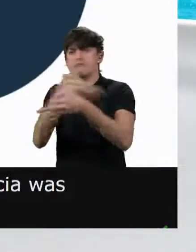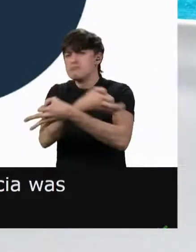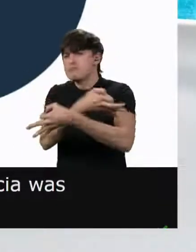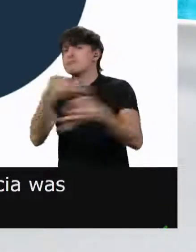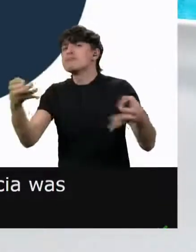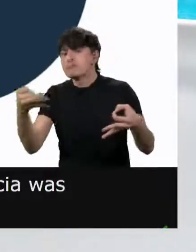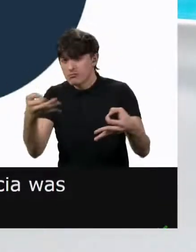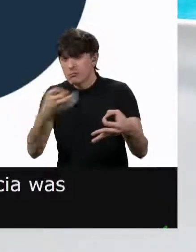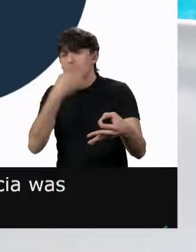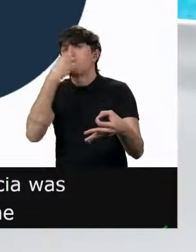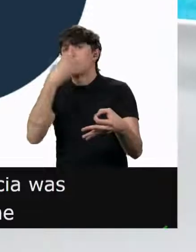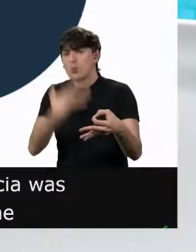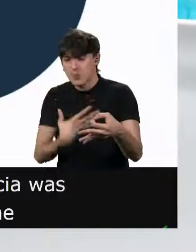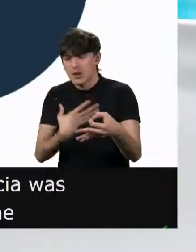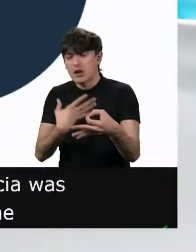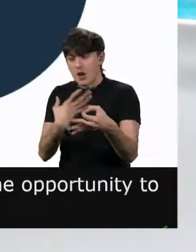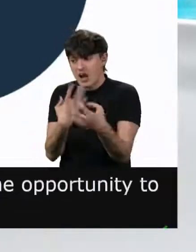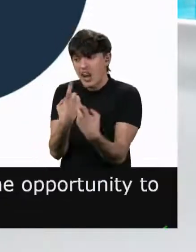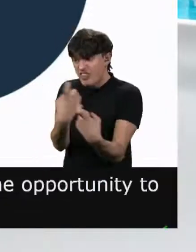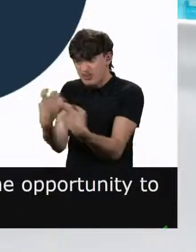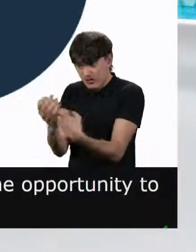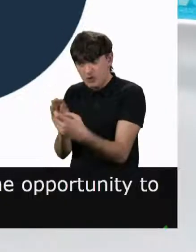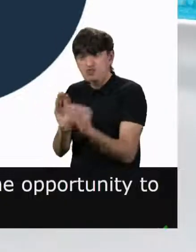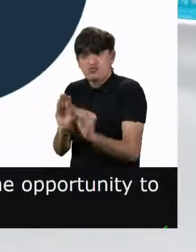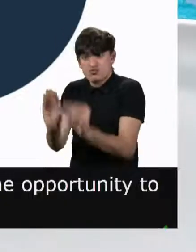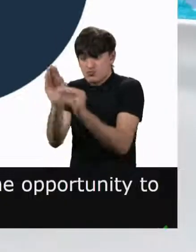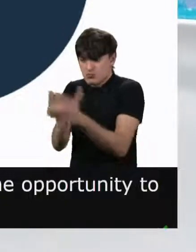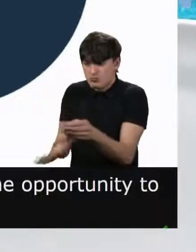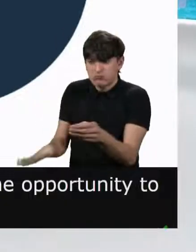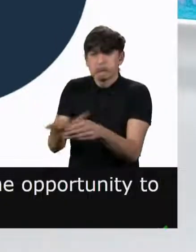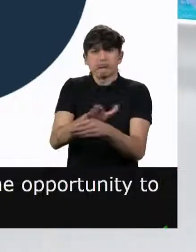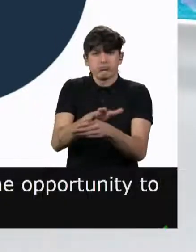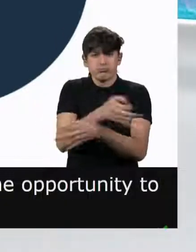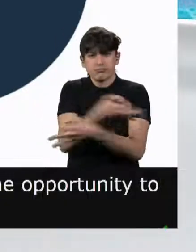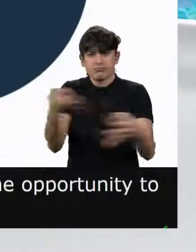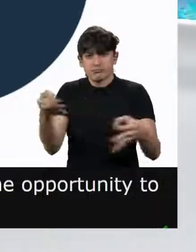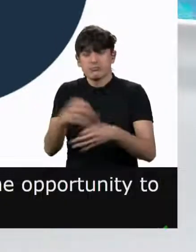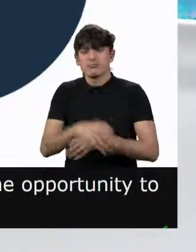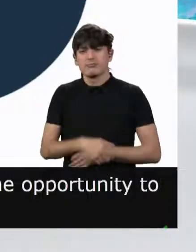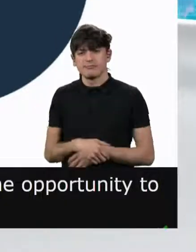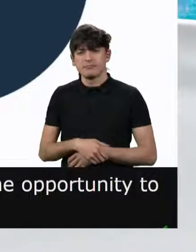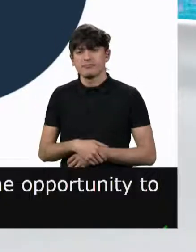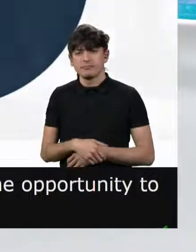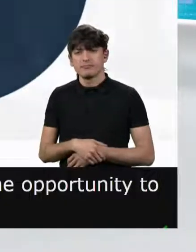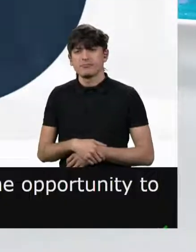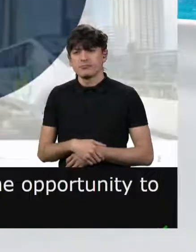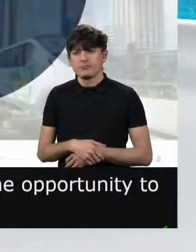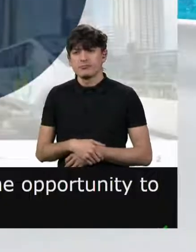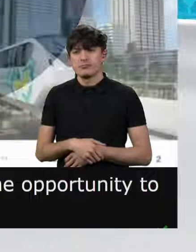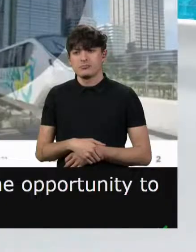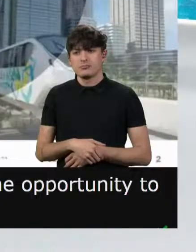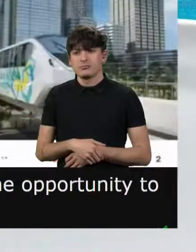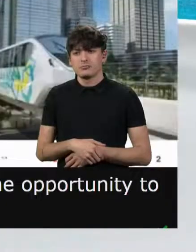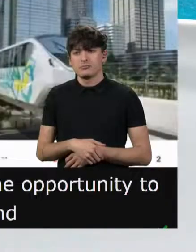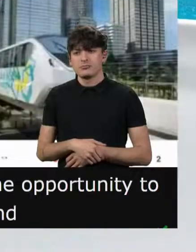a good experience that meets their needs and their circumstances.